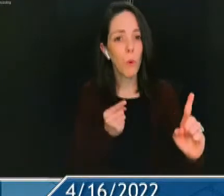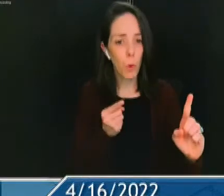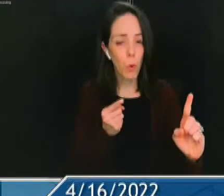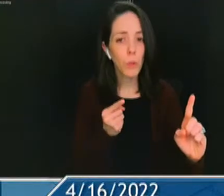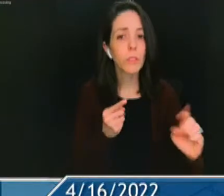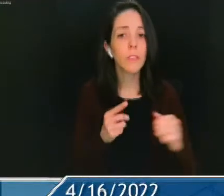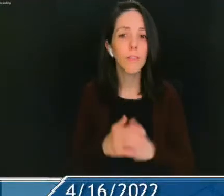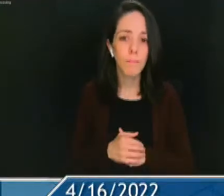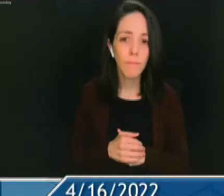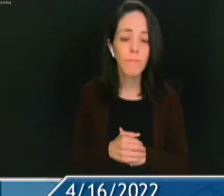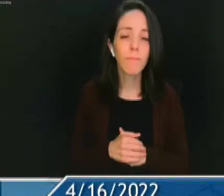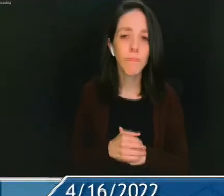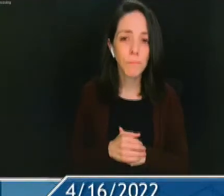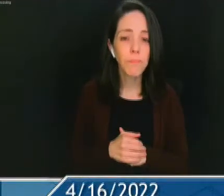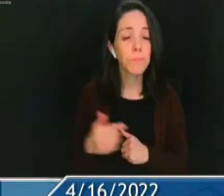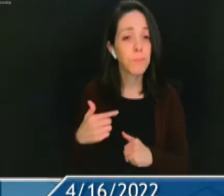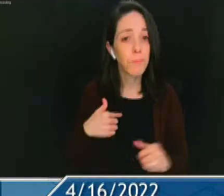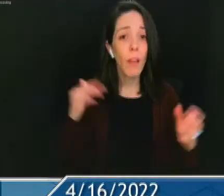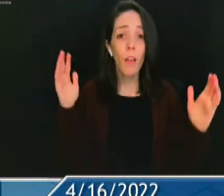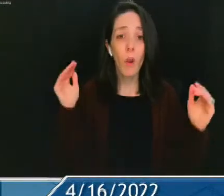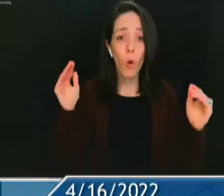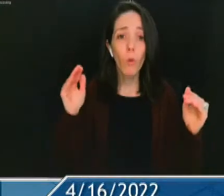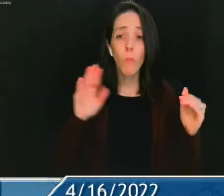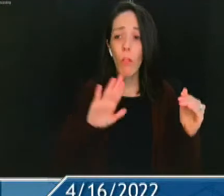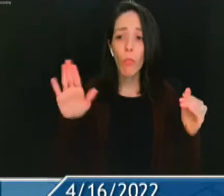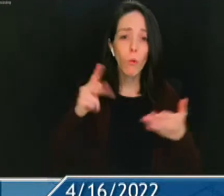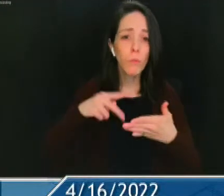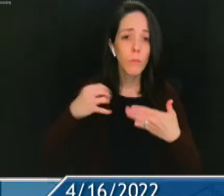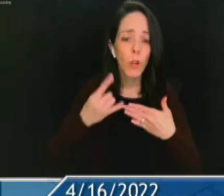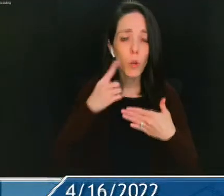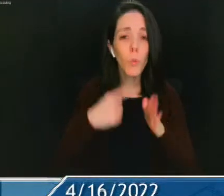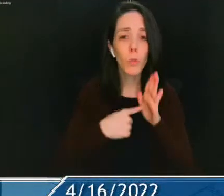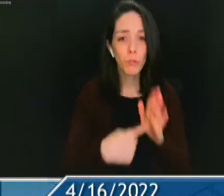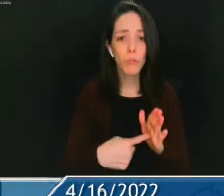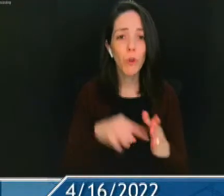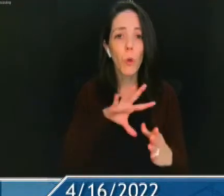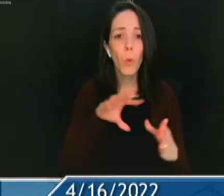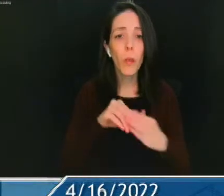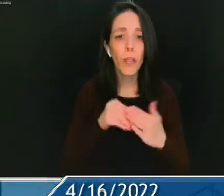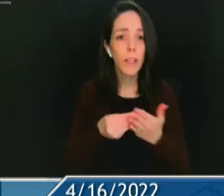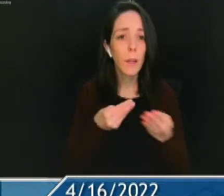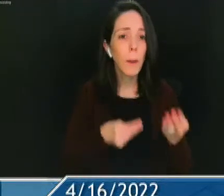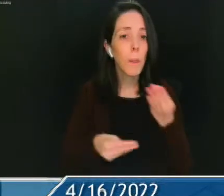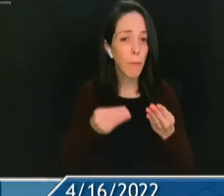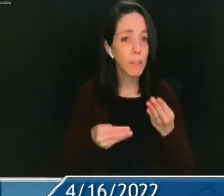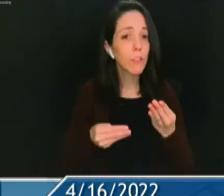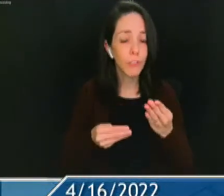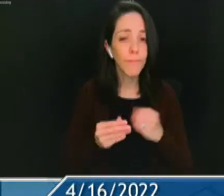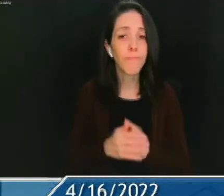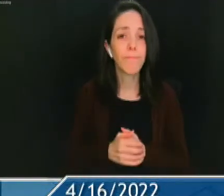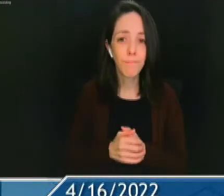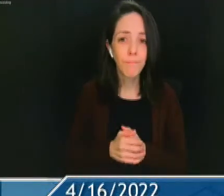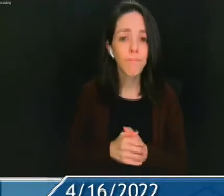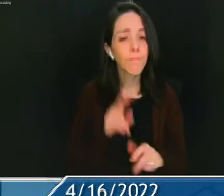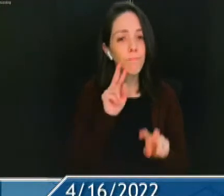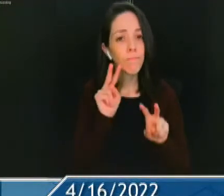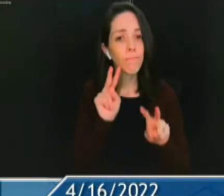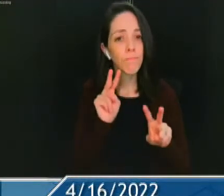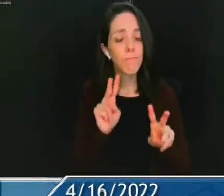hopeful that those projects will be reflected in the final budget adopted by this council. And I look forward to continuing